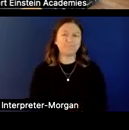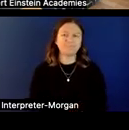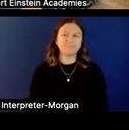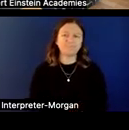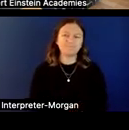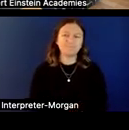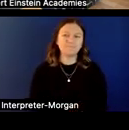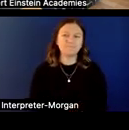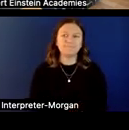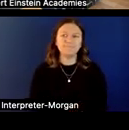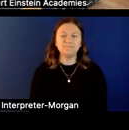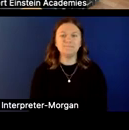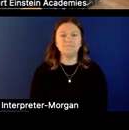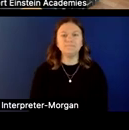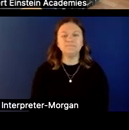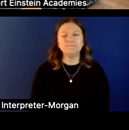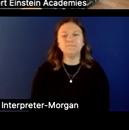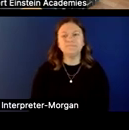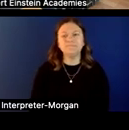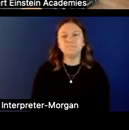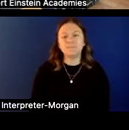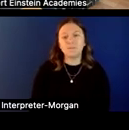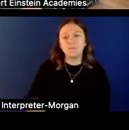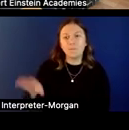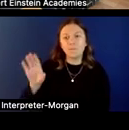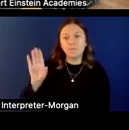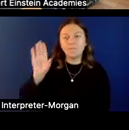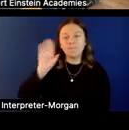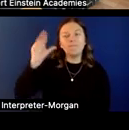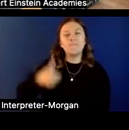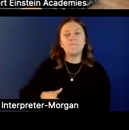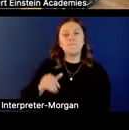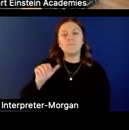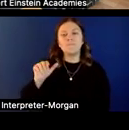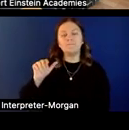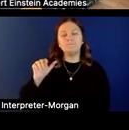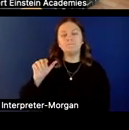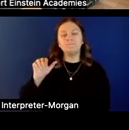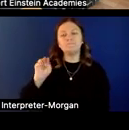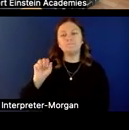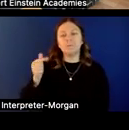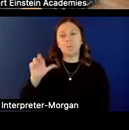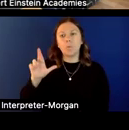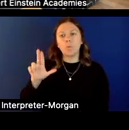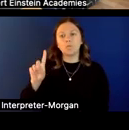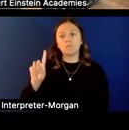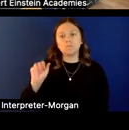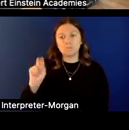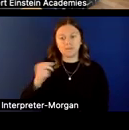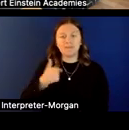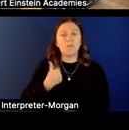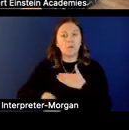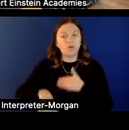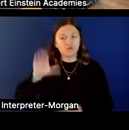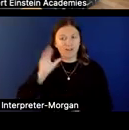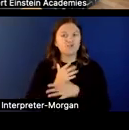I am from Goldman. My name is Katrin Goldman. I was born and raised in Baden-Baden, Germany. I'm a third grade